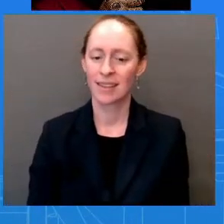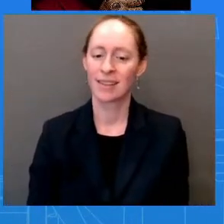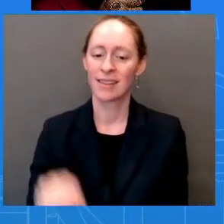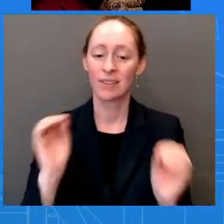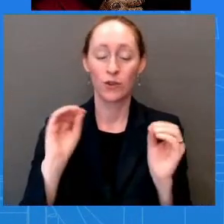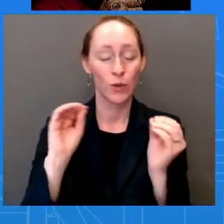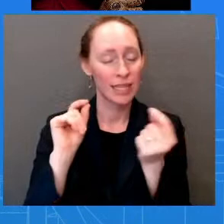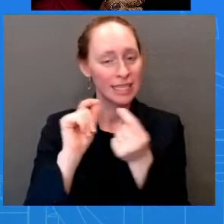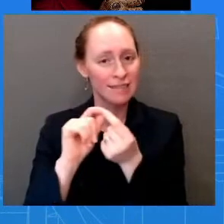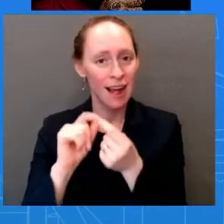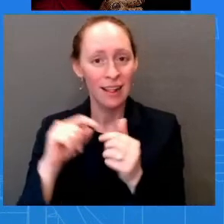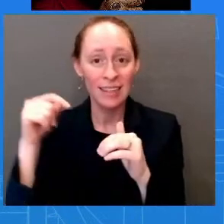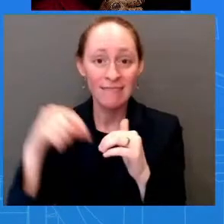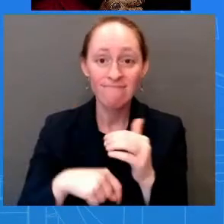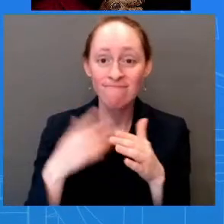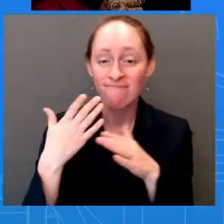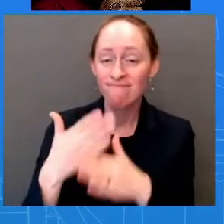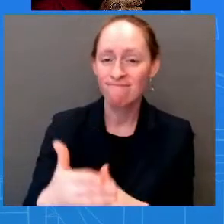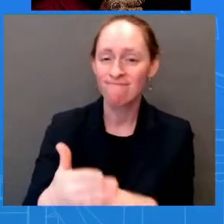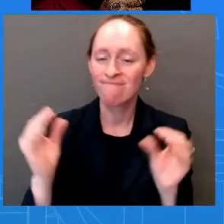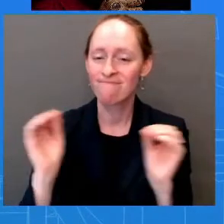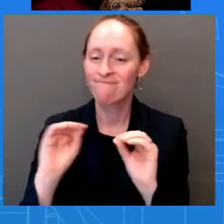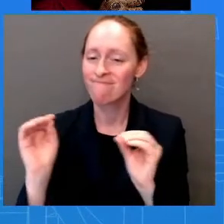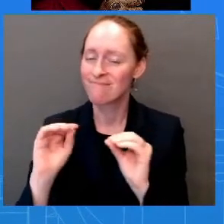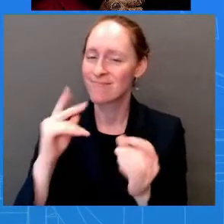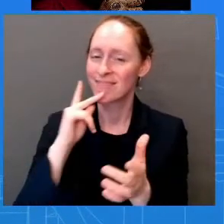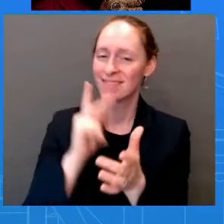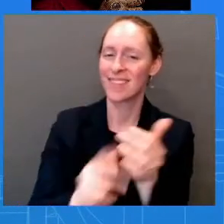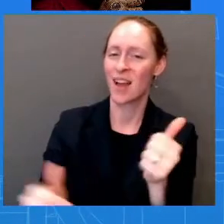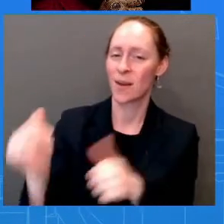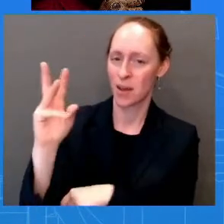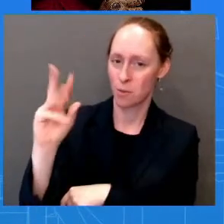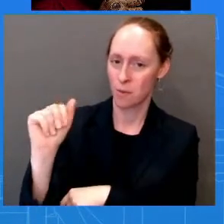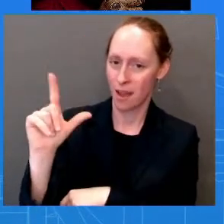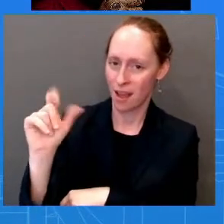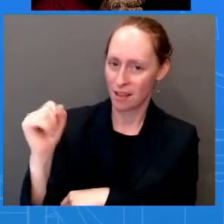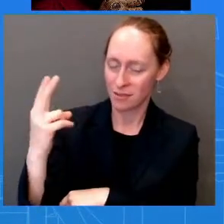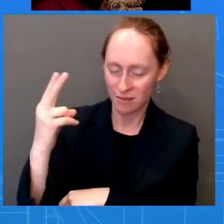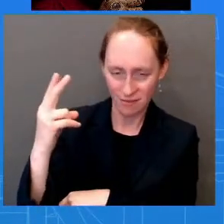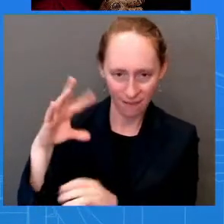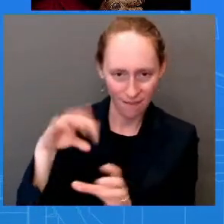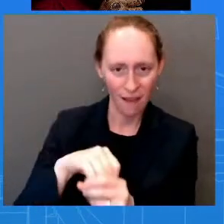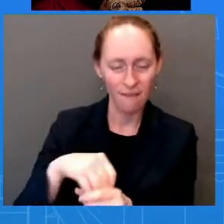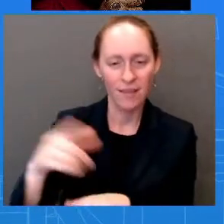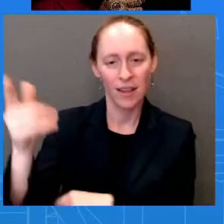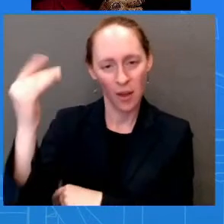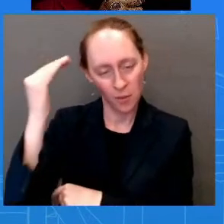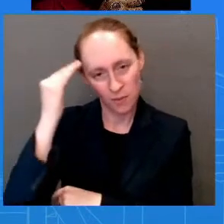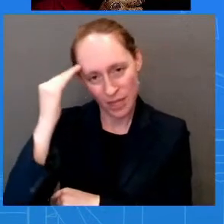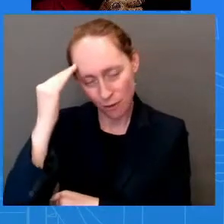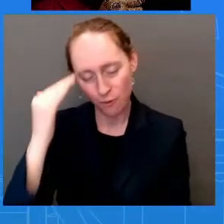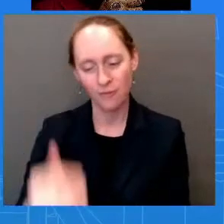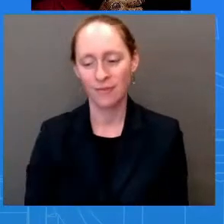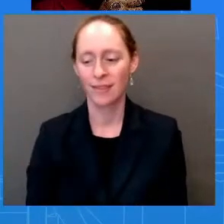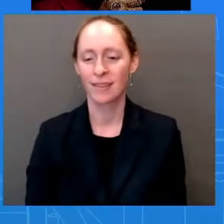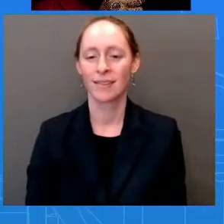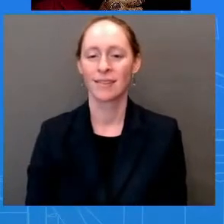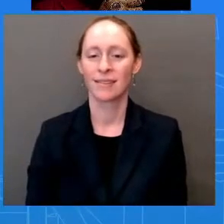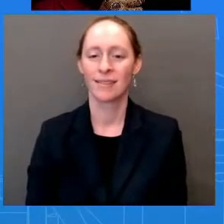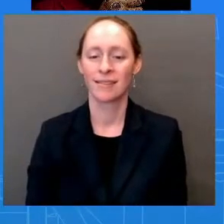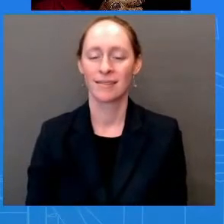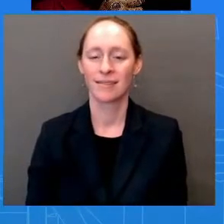laser focused right now. Involved as well, as you know, as Secretary of Labor, and the administration more broadly as well has been in